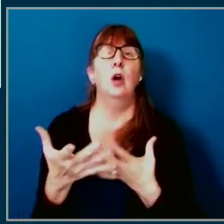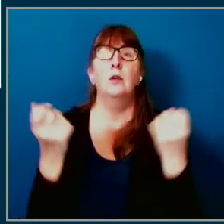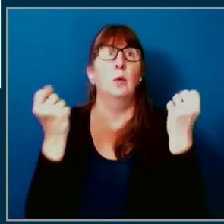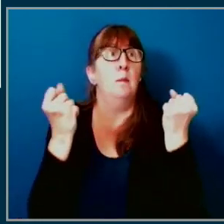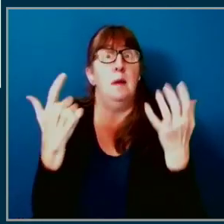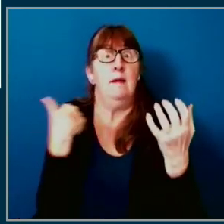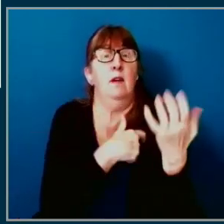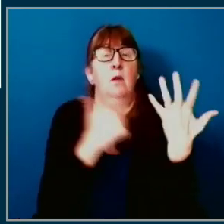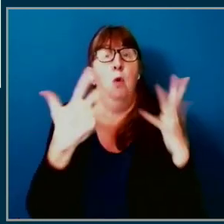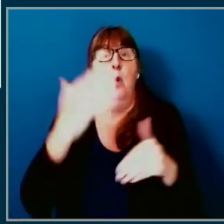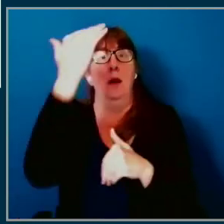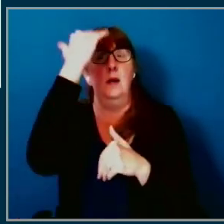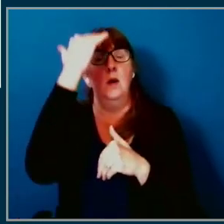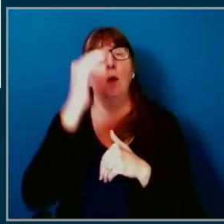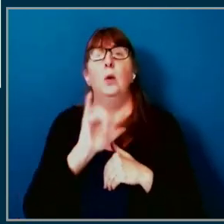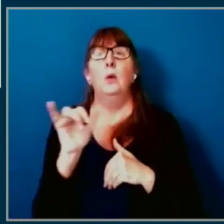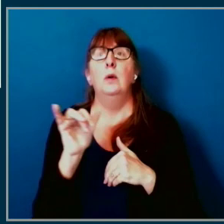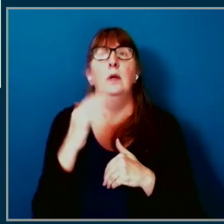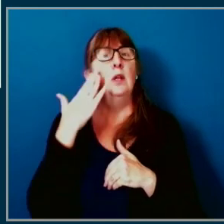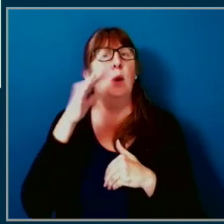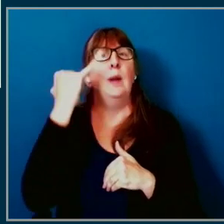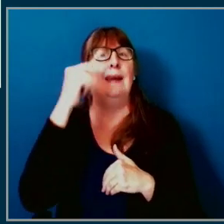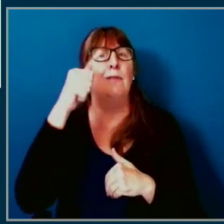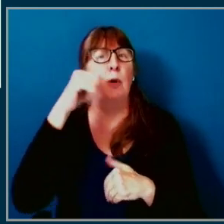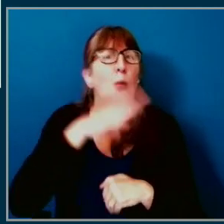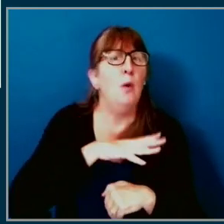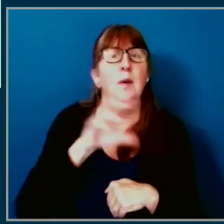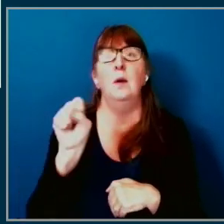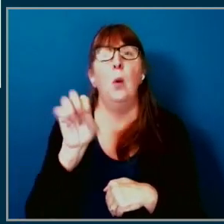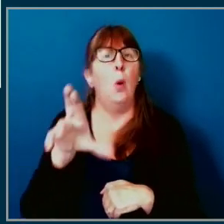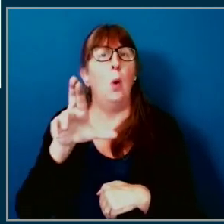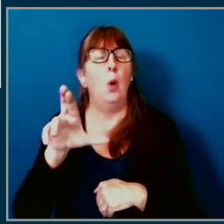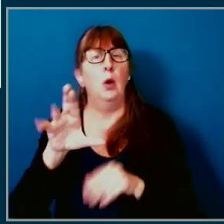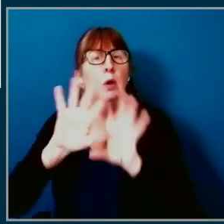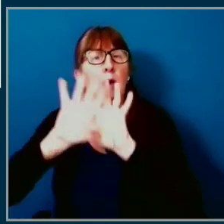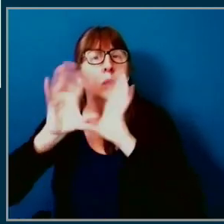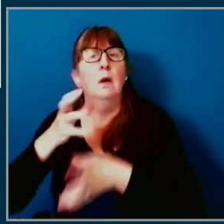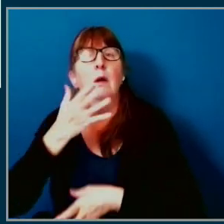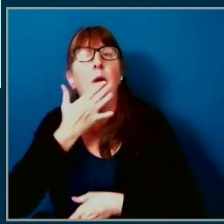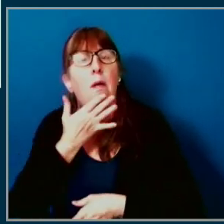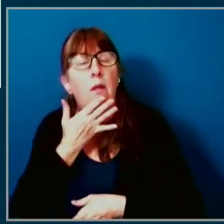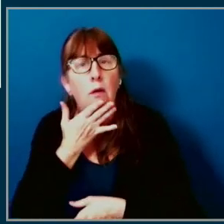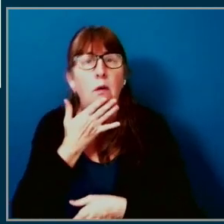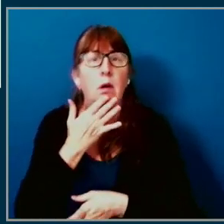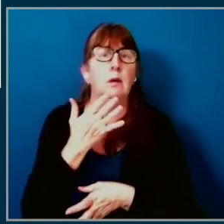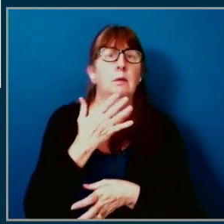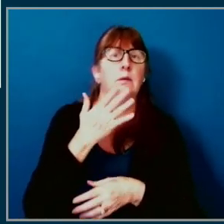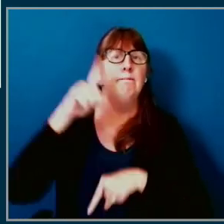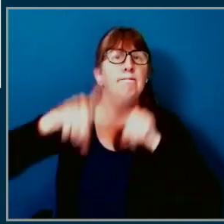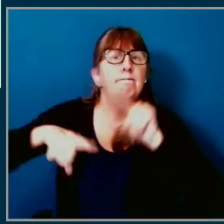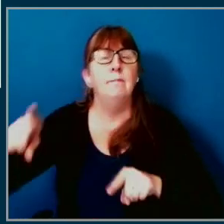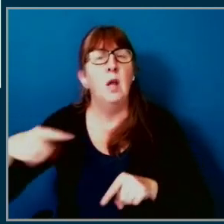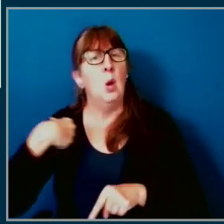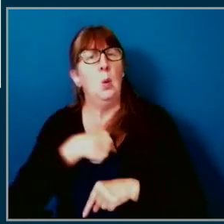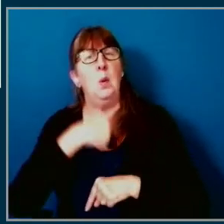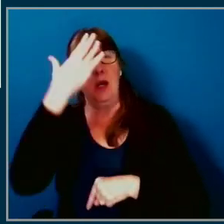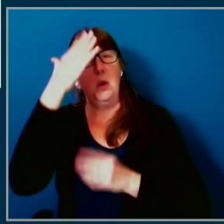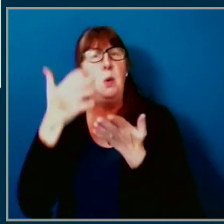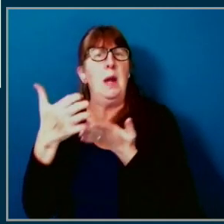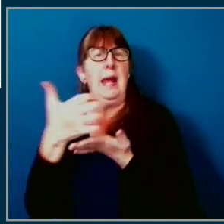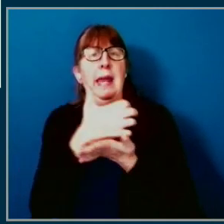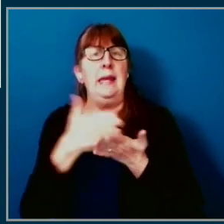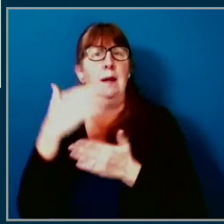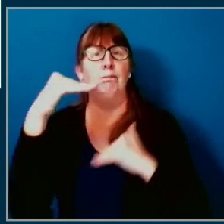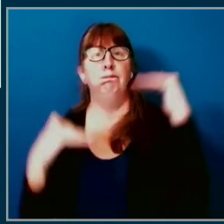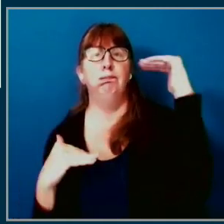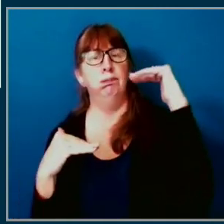already knew, particularly if you're a woman or you're coming from communities of color. We knew that there was an income inequality. And what we also know